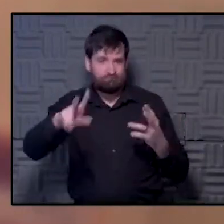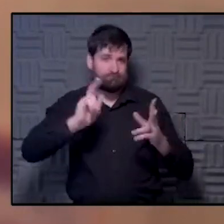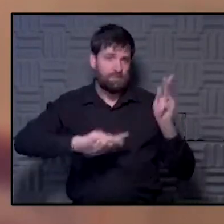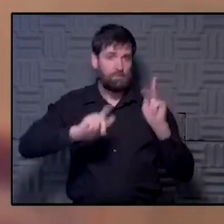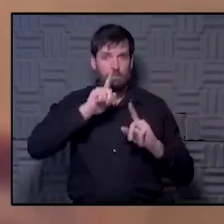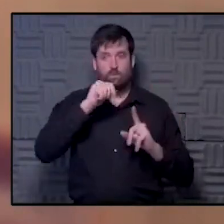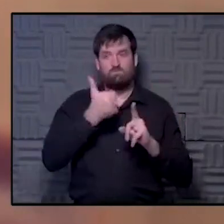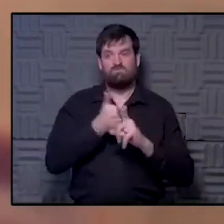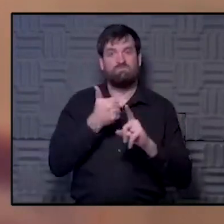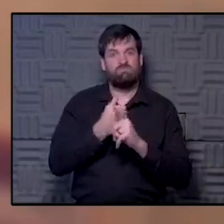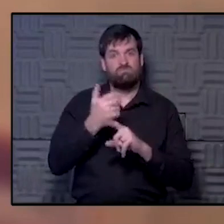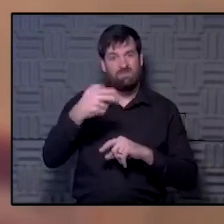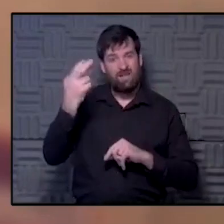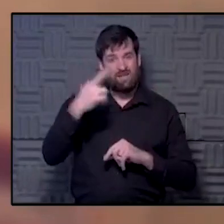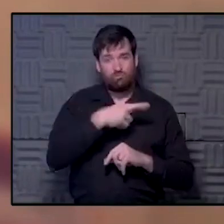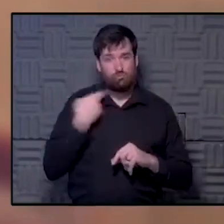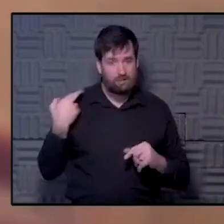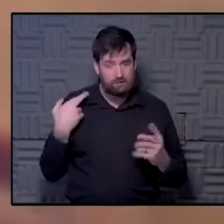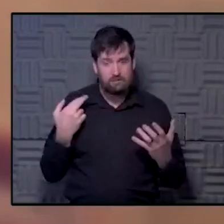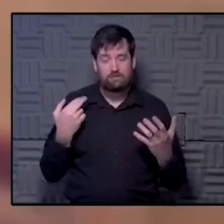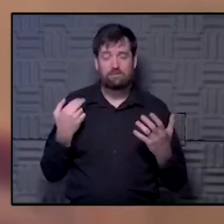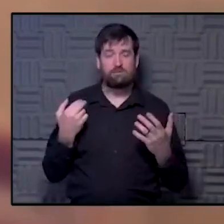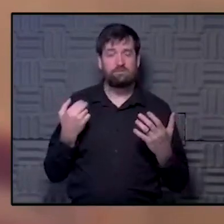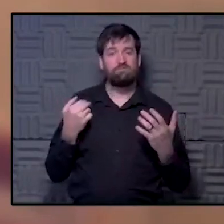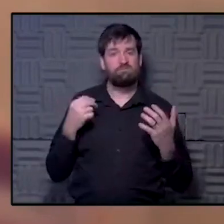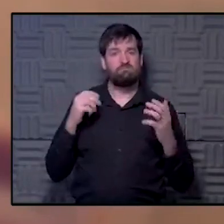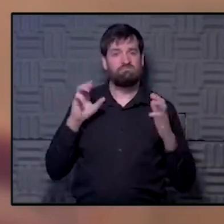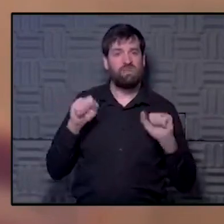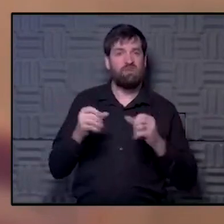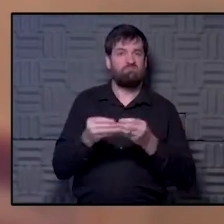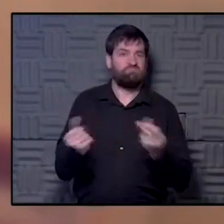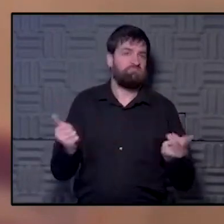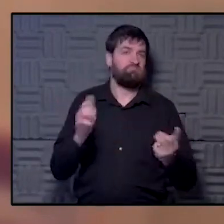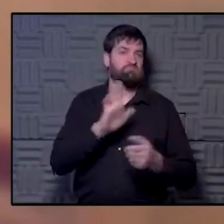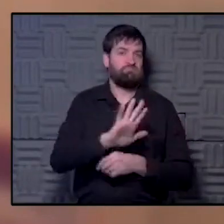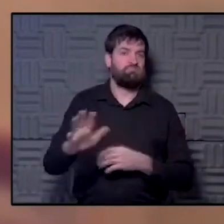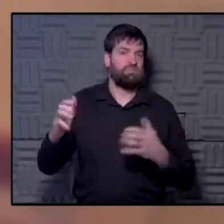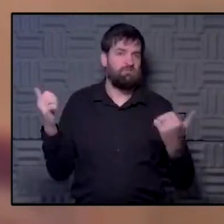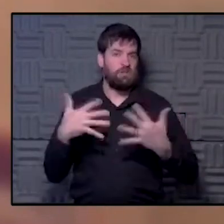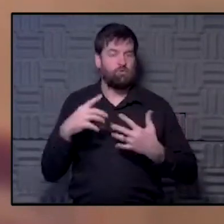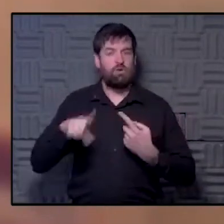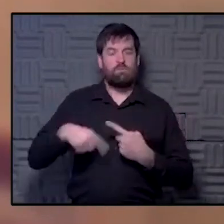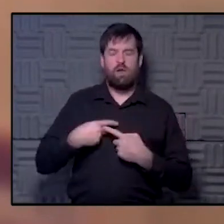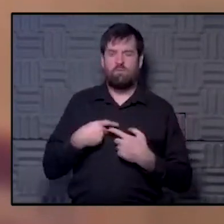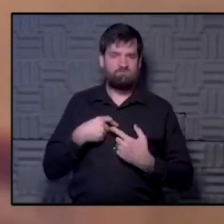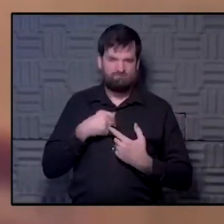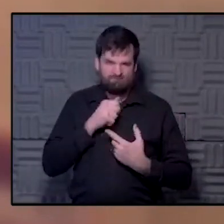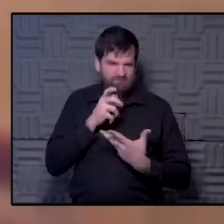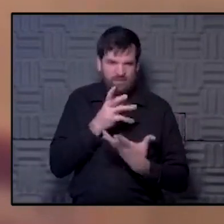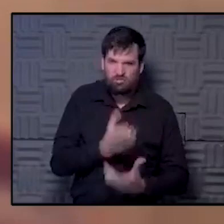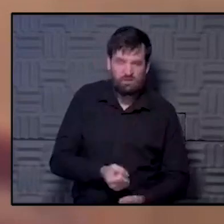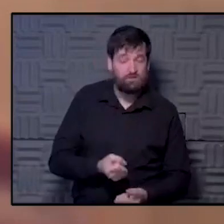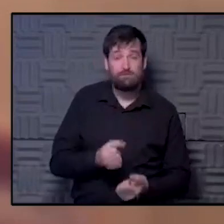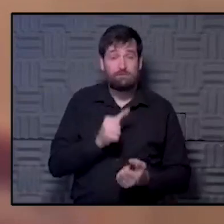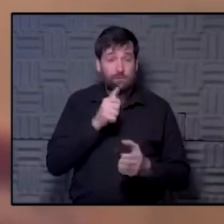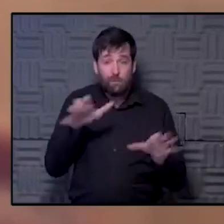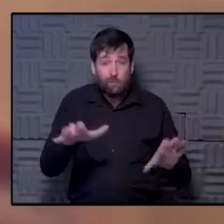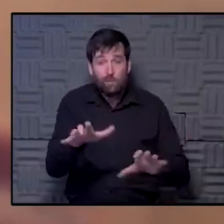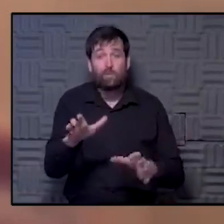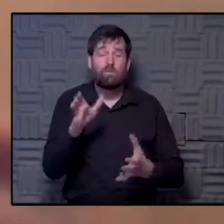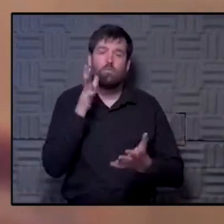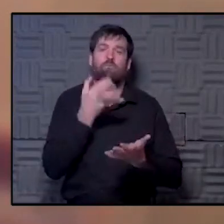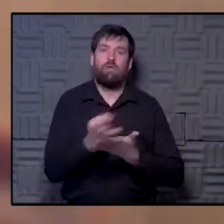are most vulnerable, we can alleviate some of their fears about mistrust. And if we don't do that, then we're going to